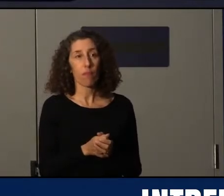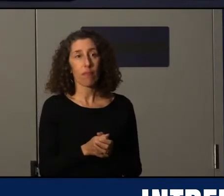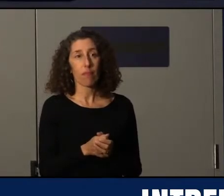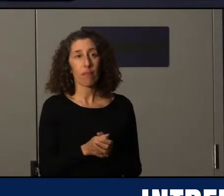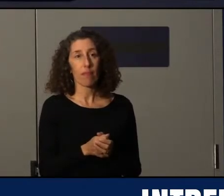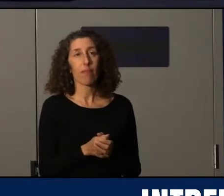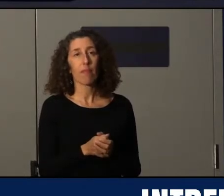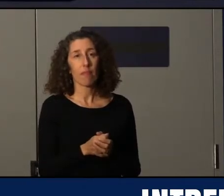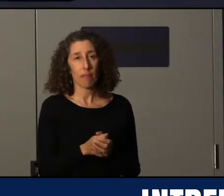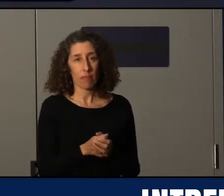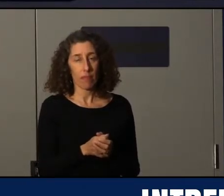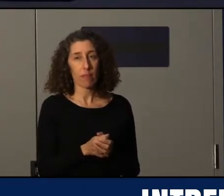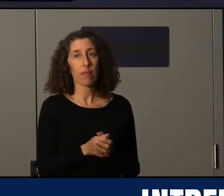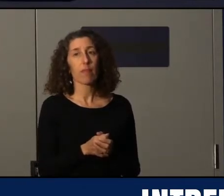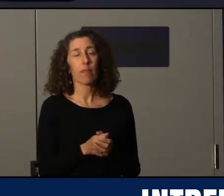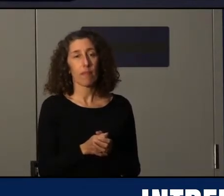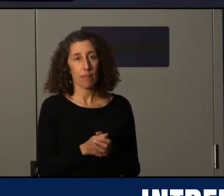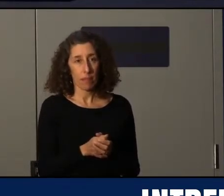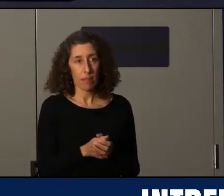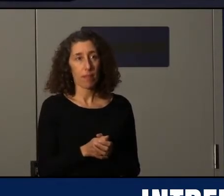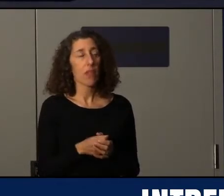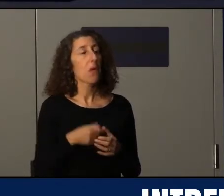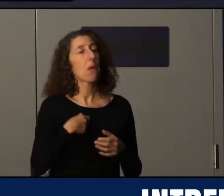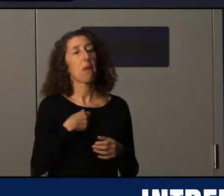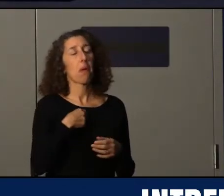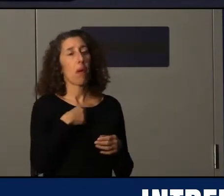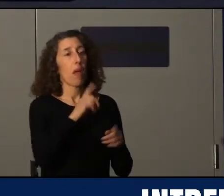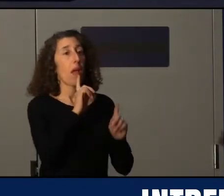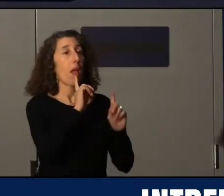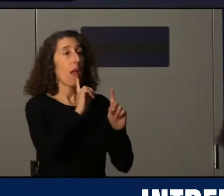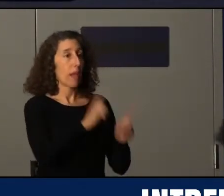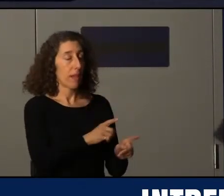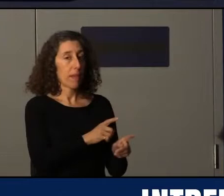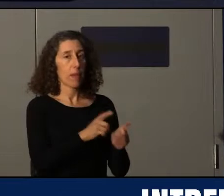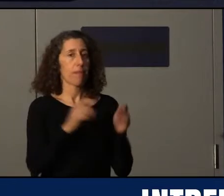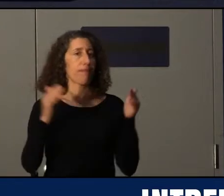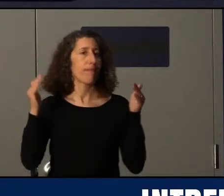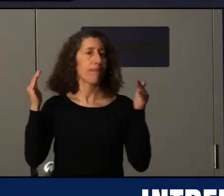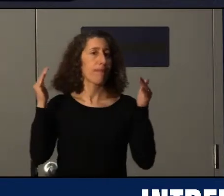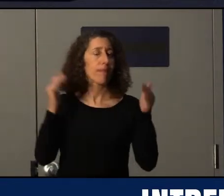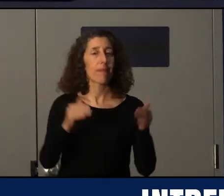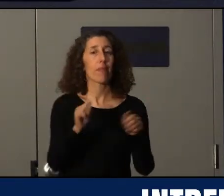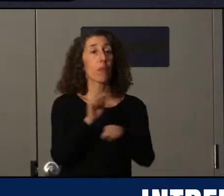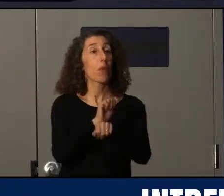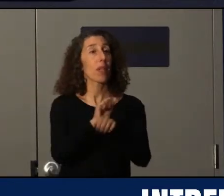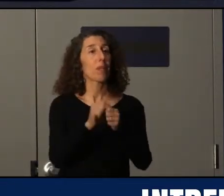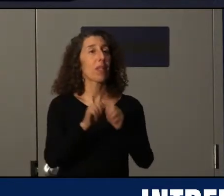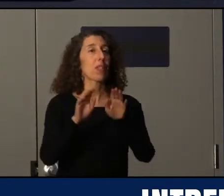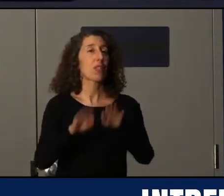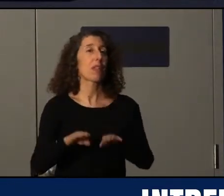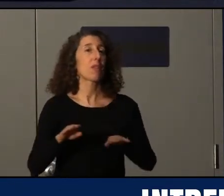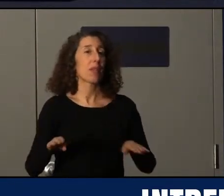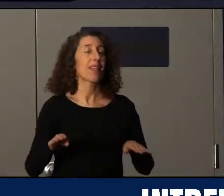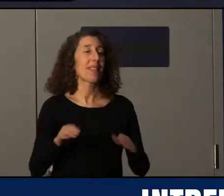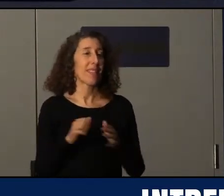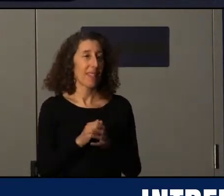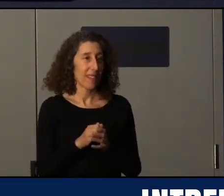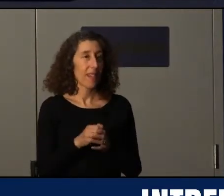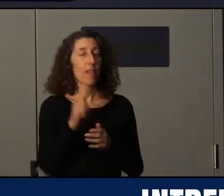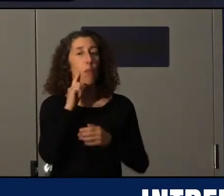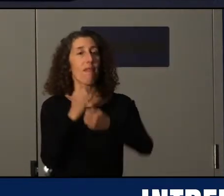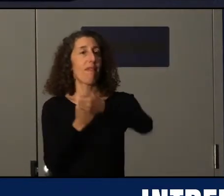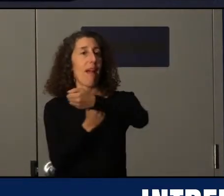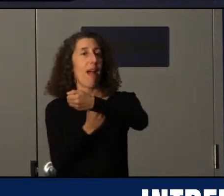I could do nothing else, it would be working with the kids with the Space for Art Foundation. And our